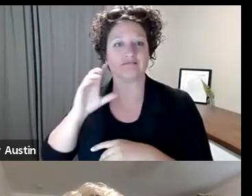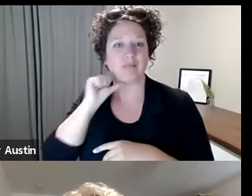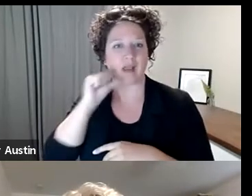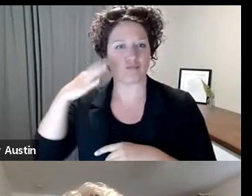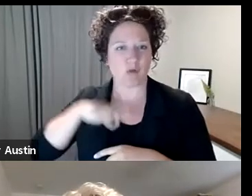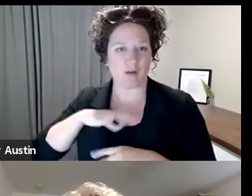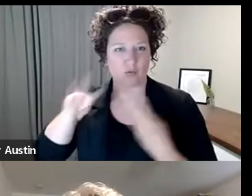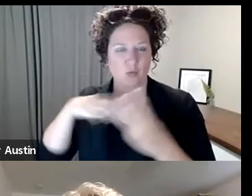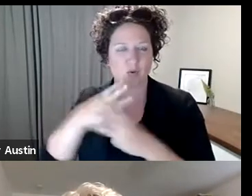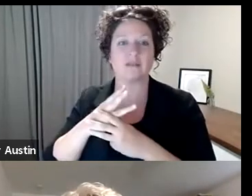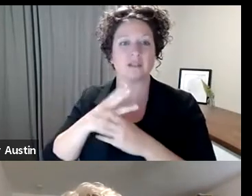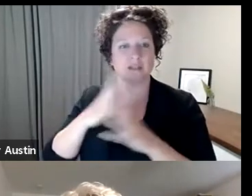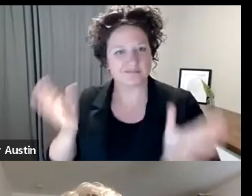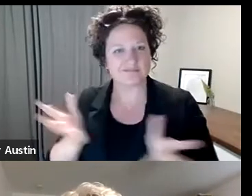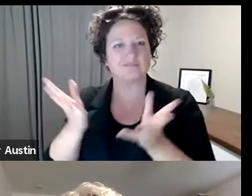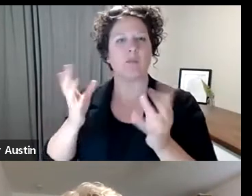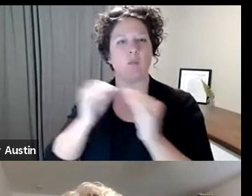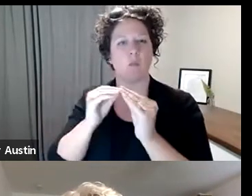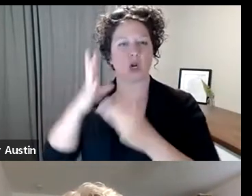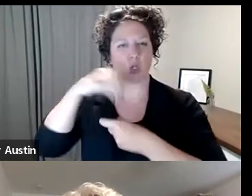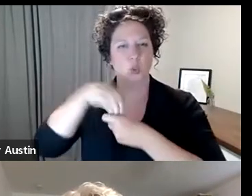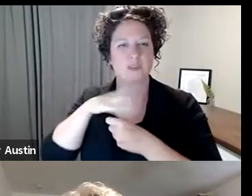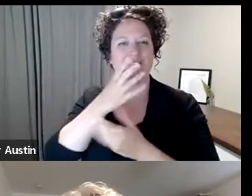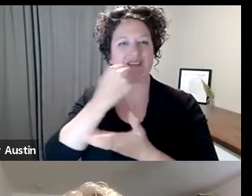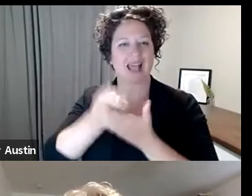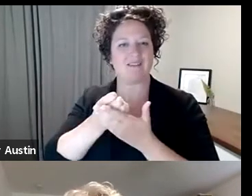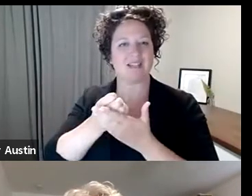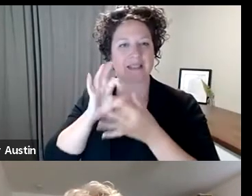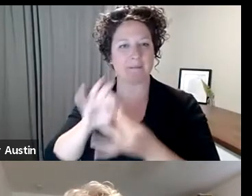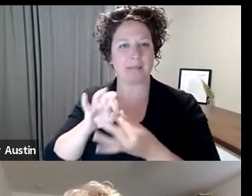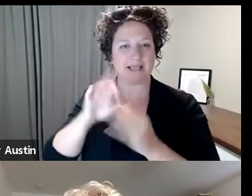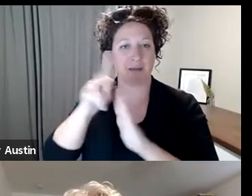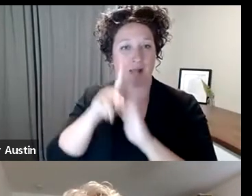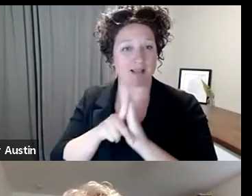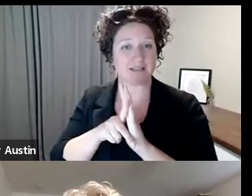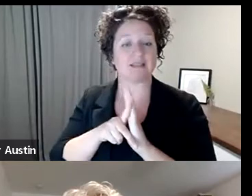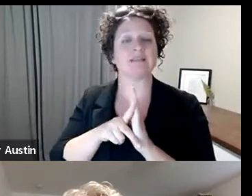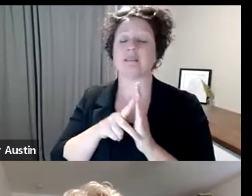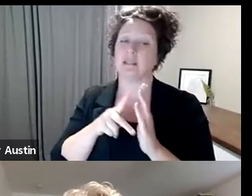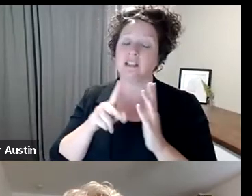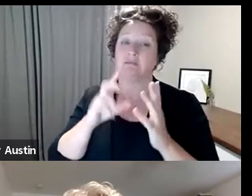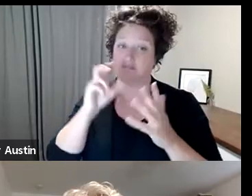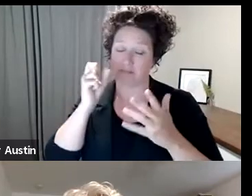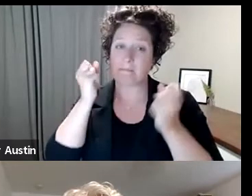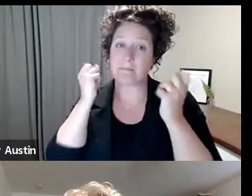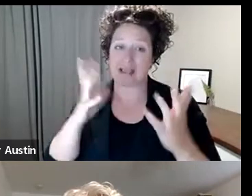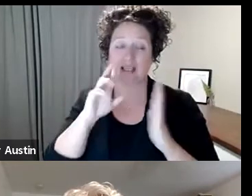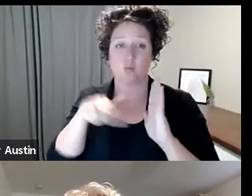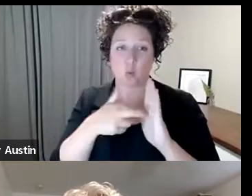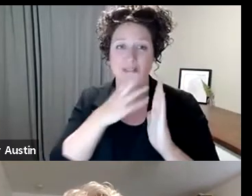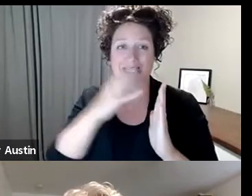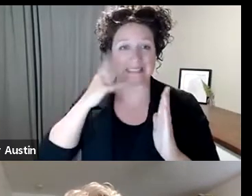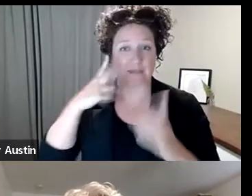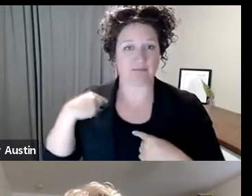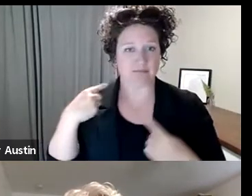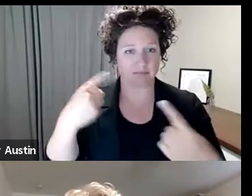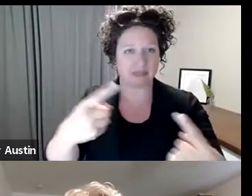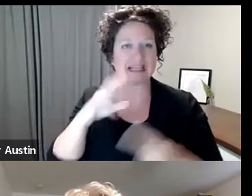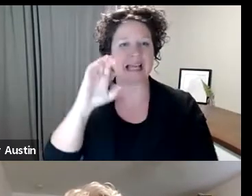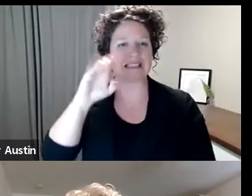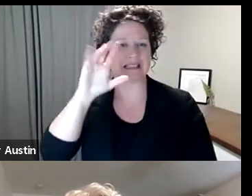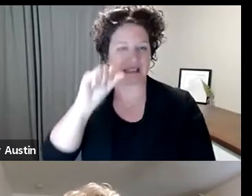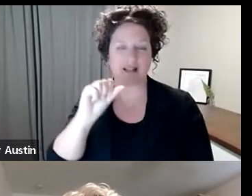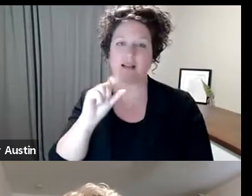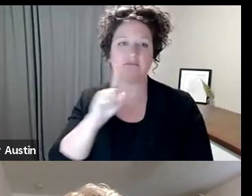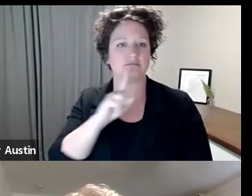nonprofits towards more inclusive, evidence-based policies. Among her many roles and experiences, Cecilia has had the distinction